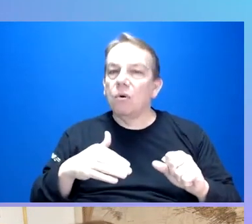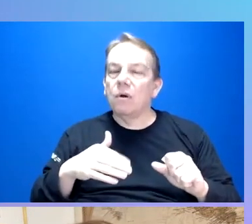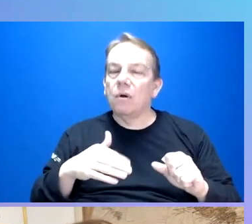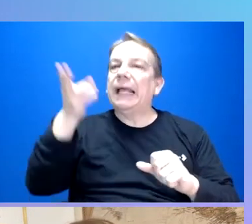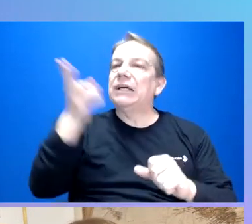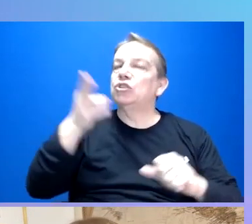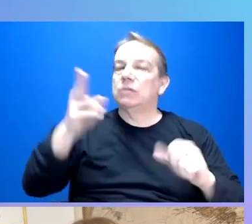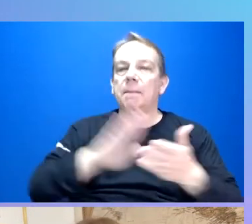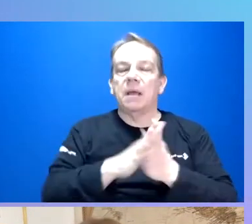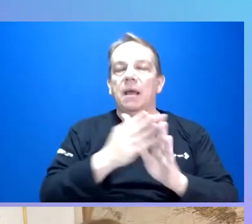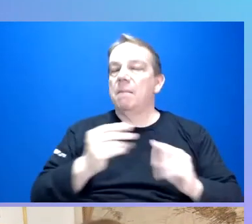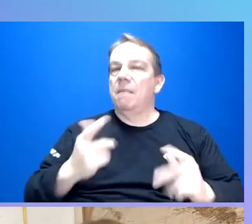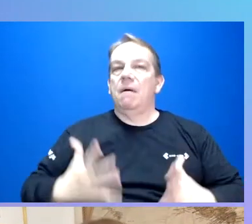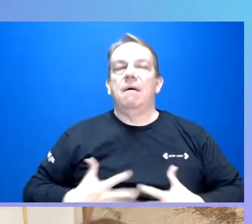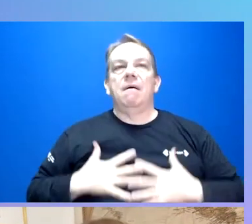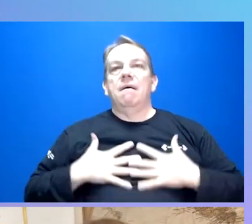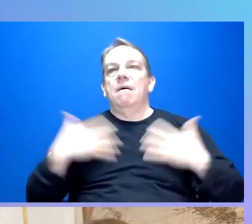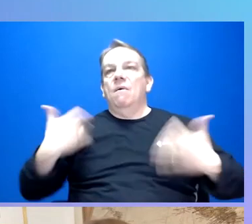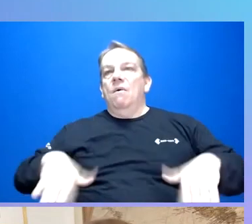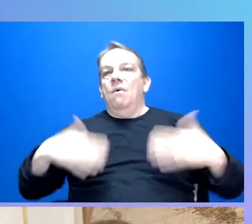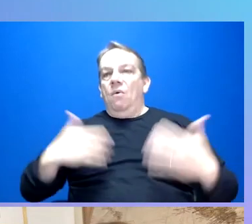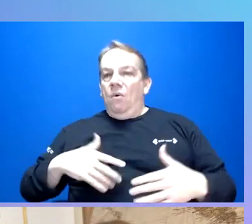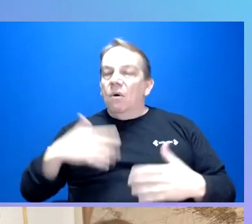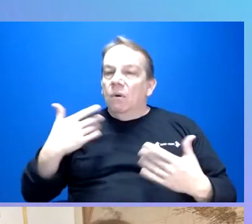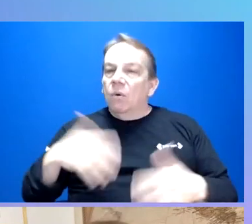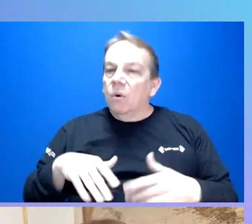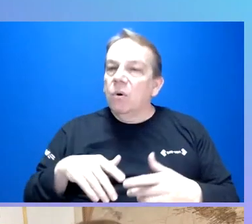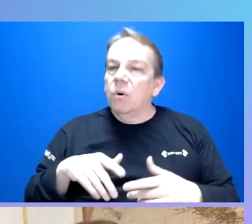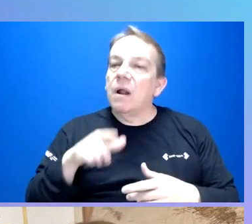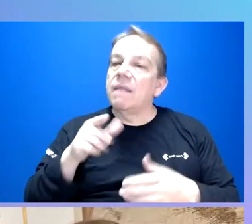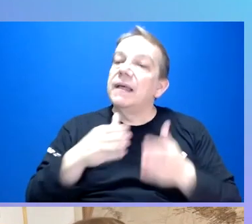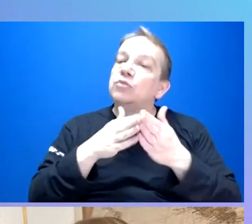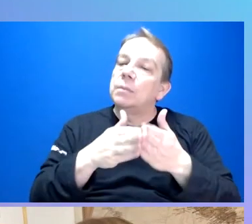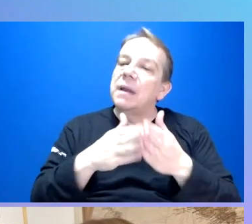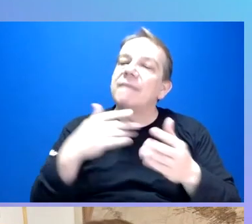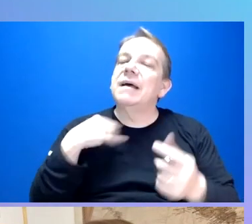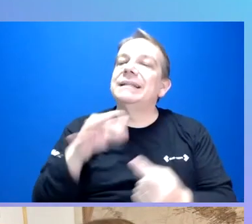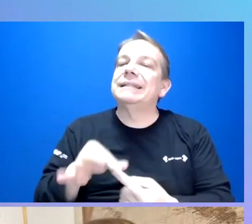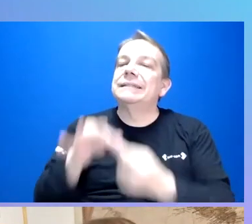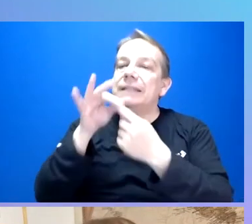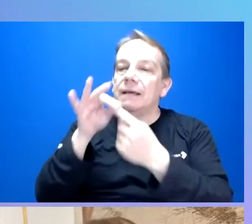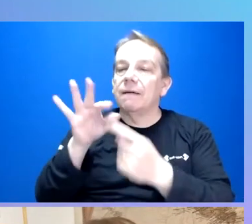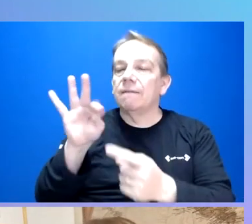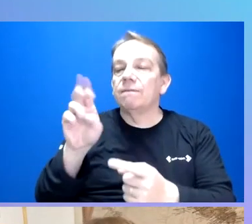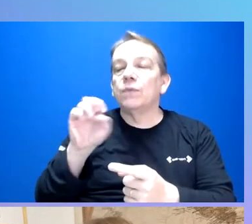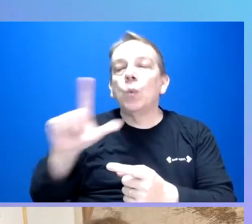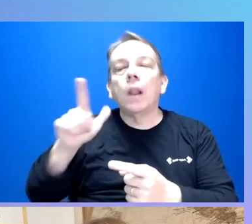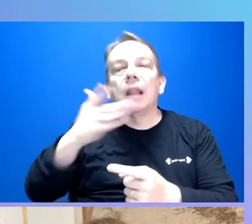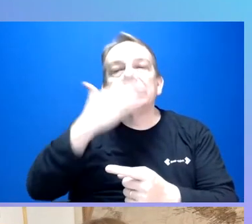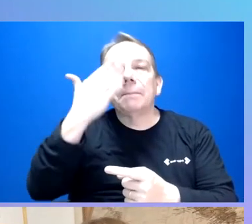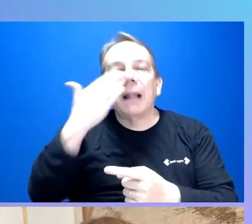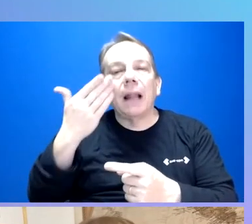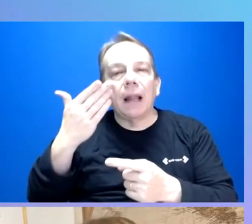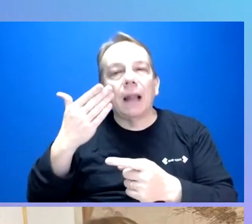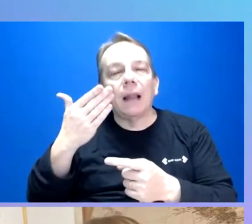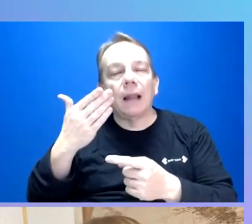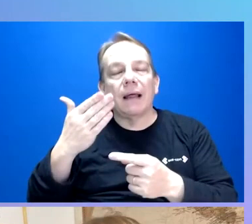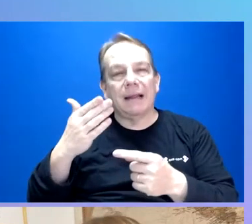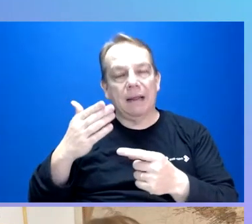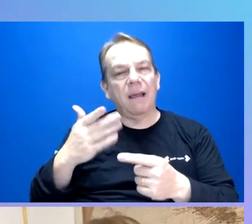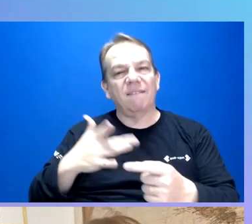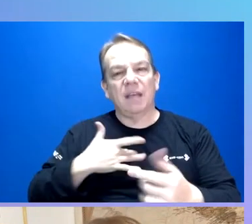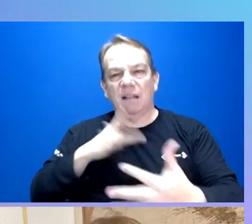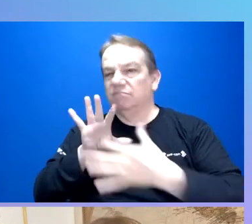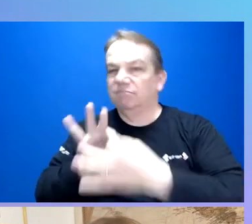sites to life. Like I said earlier, the Intrepid has a really distinctive fuel smell while you're aboard, which helps connect you to